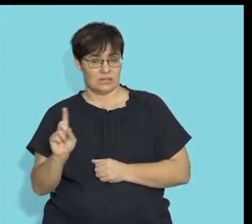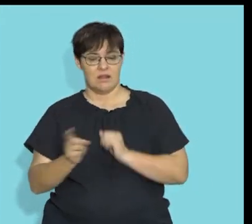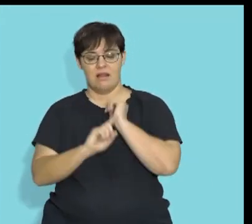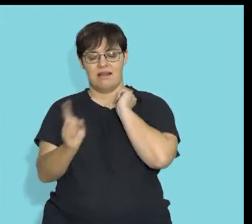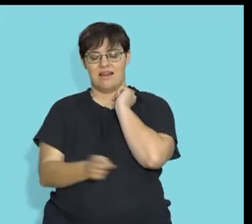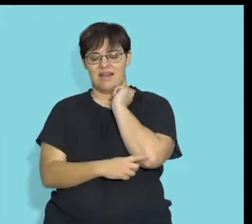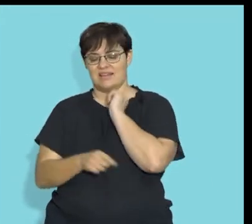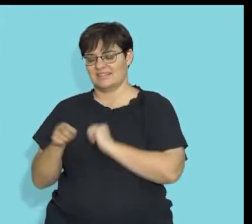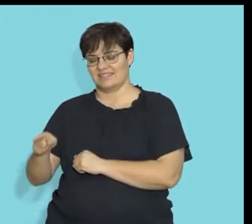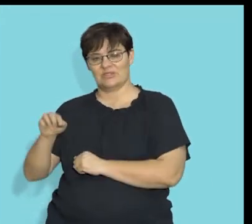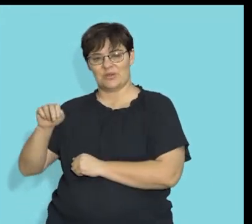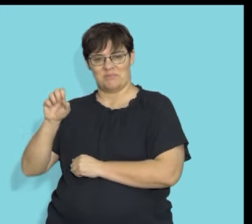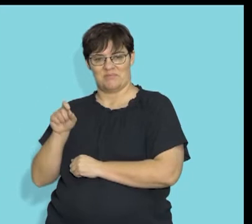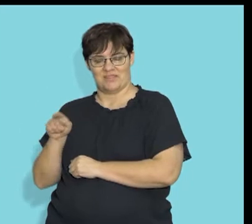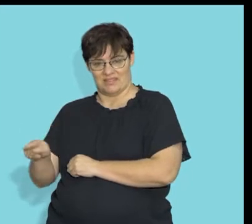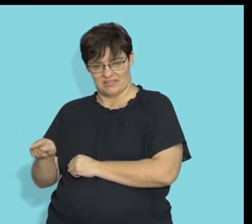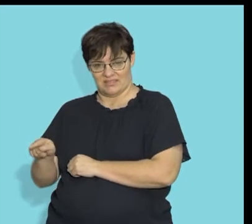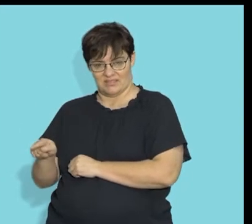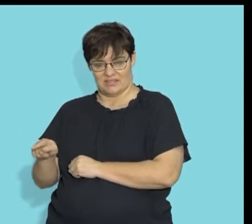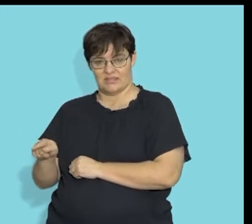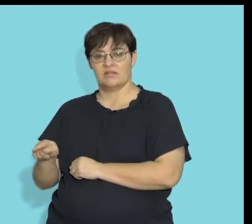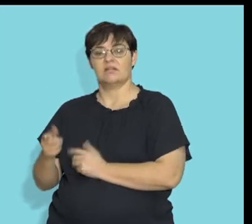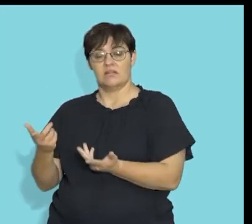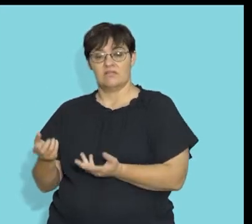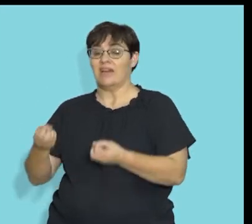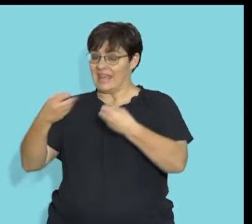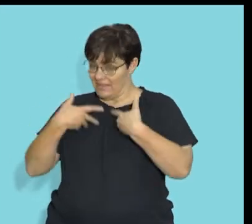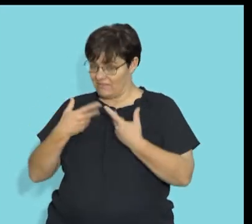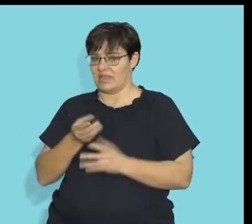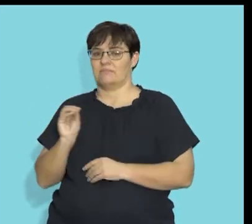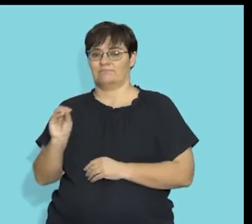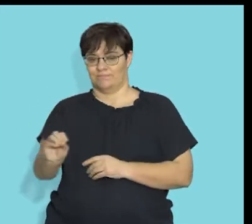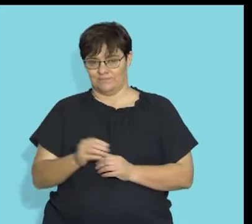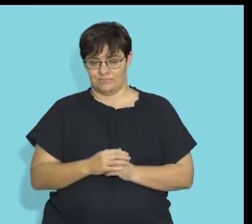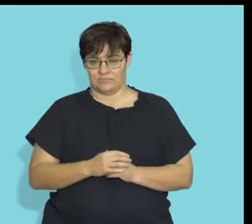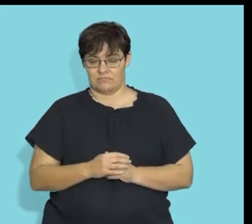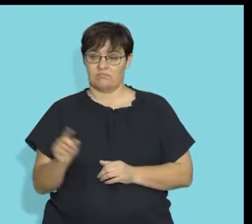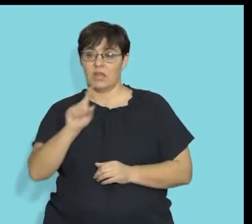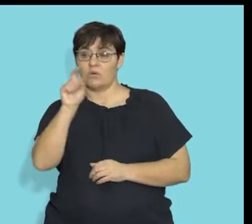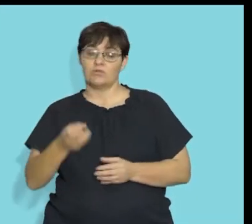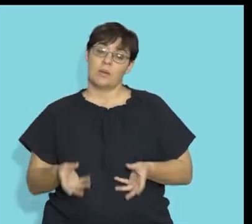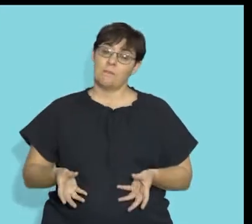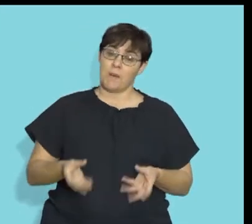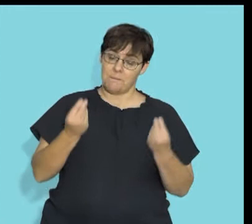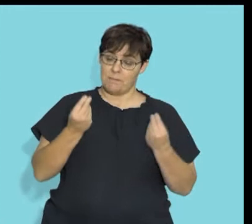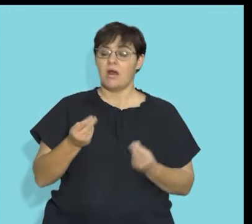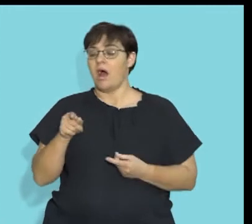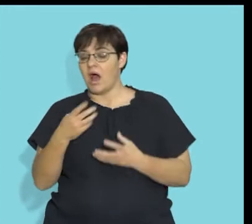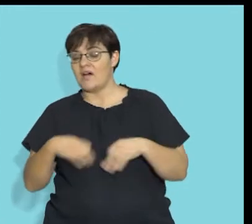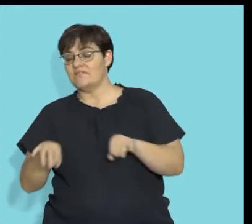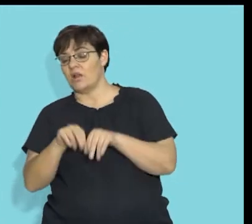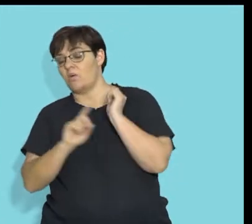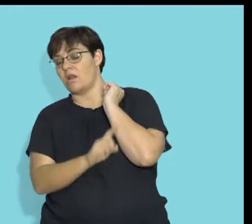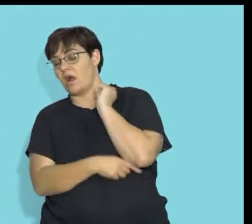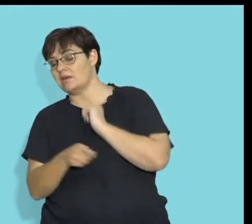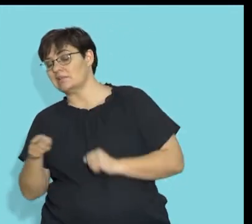referring to the last term of the arithmetic sequence if it is given to you. So if in the question you are given the actual value